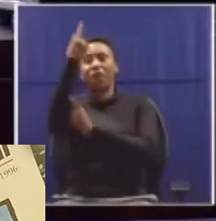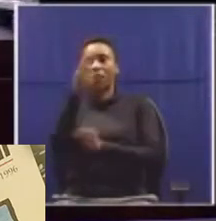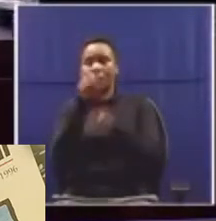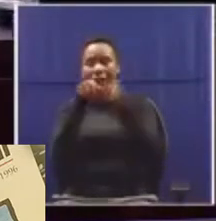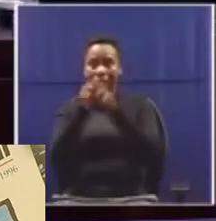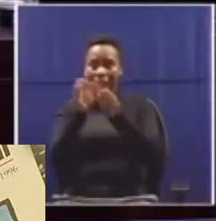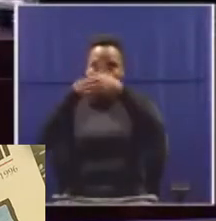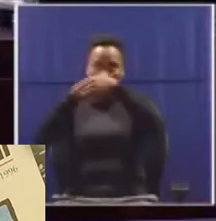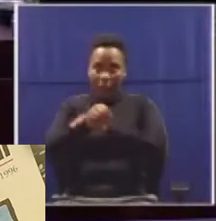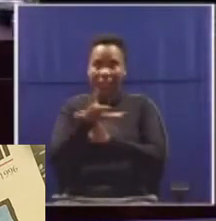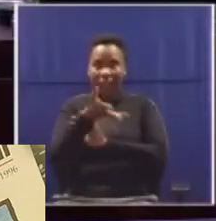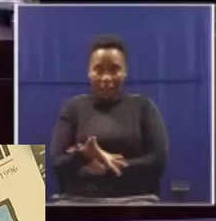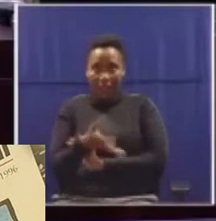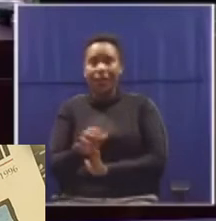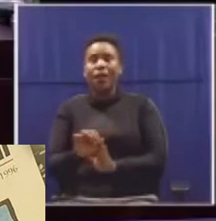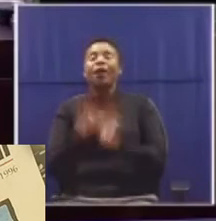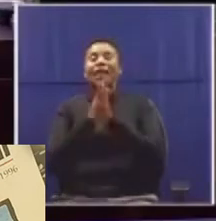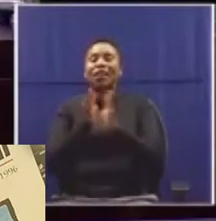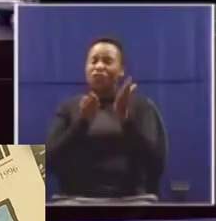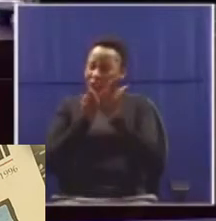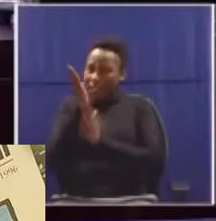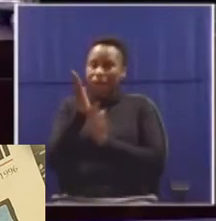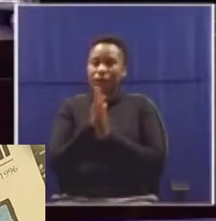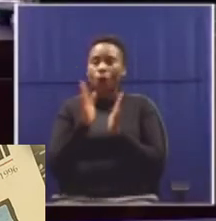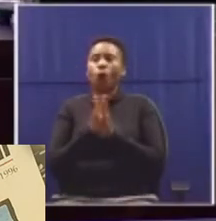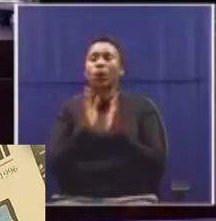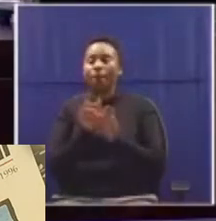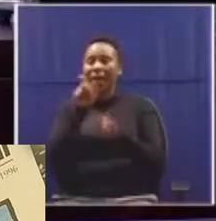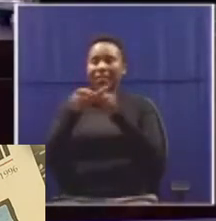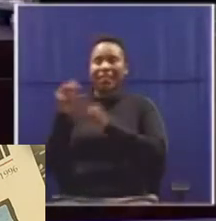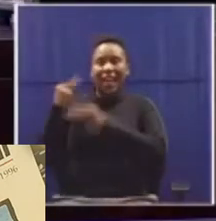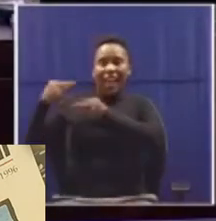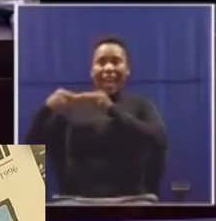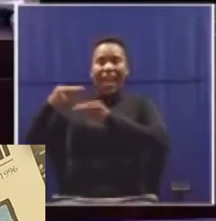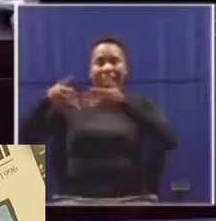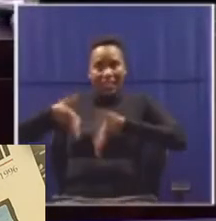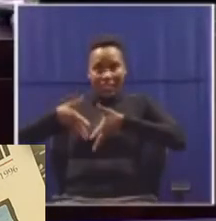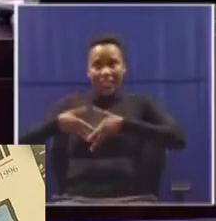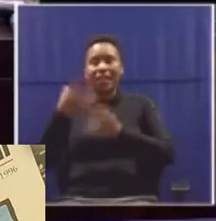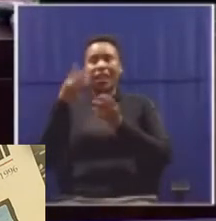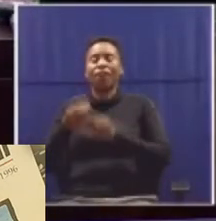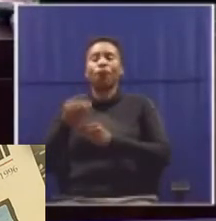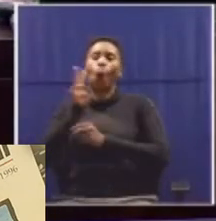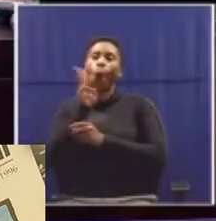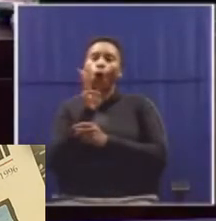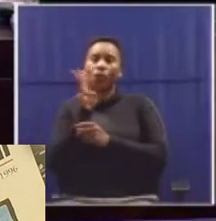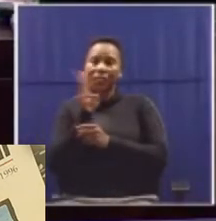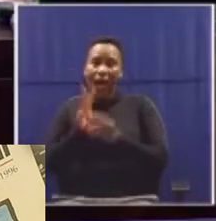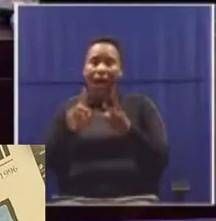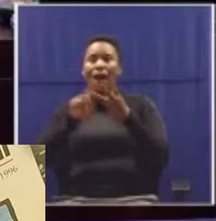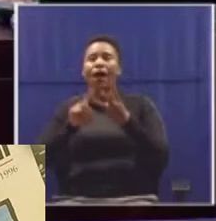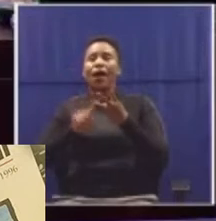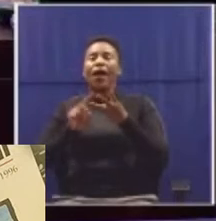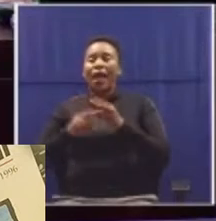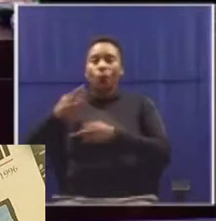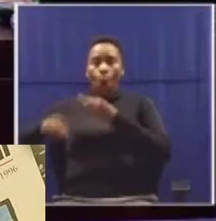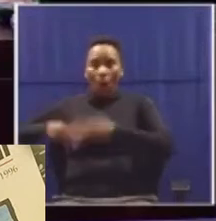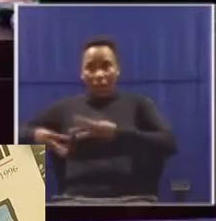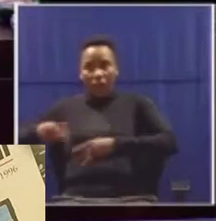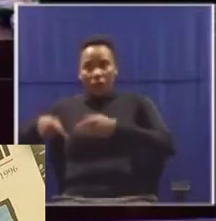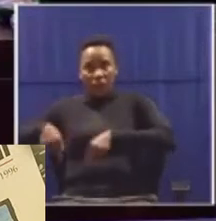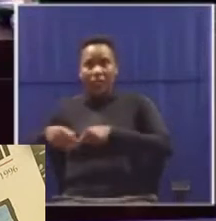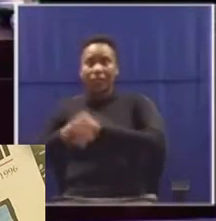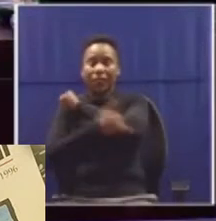the rightful heirs to the land in this country the rightful is to the water in this country the rightful here to the wealth in this country